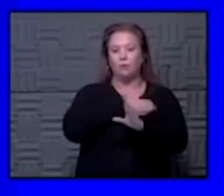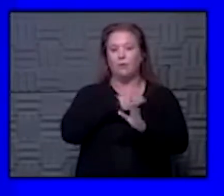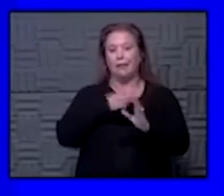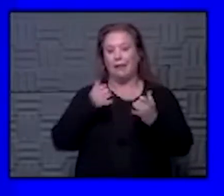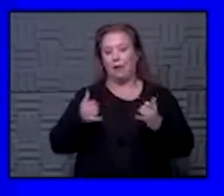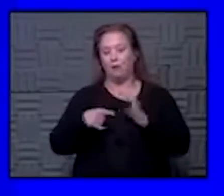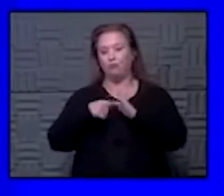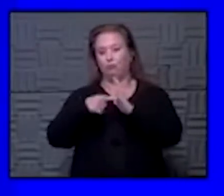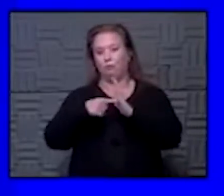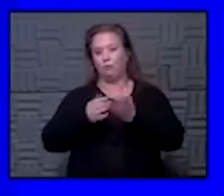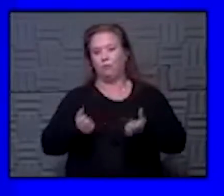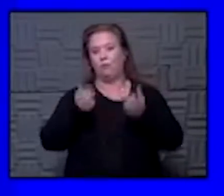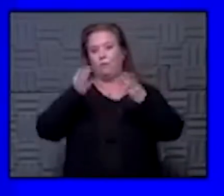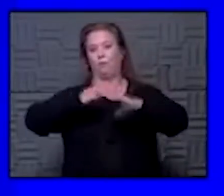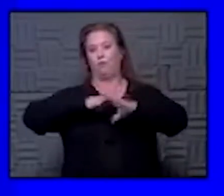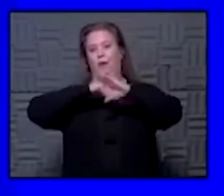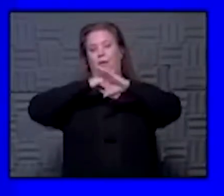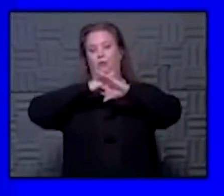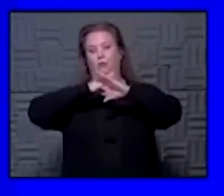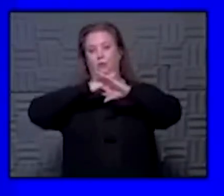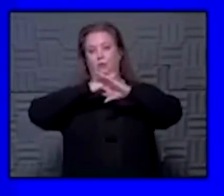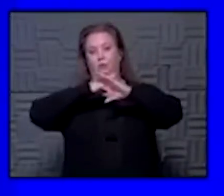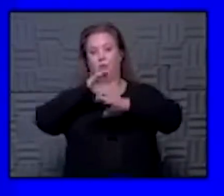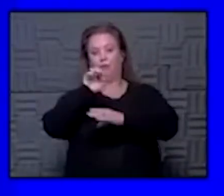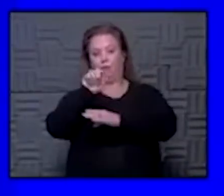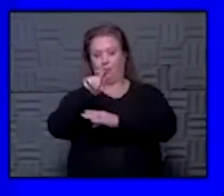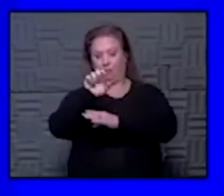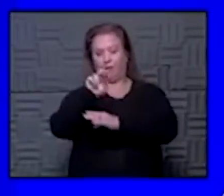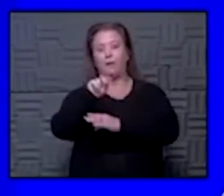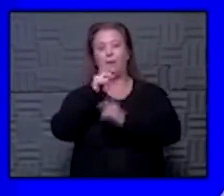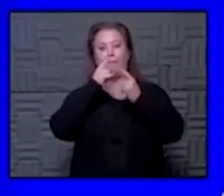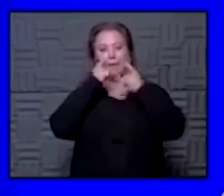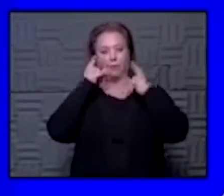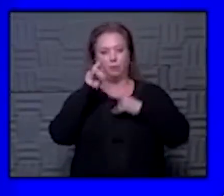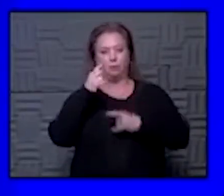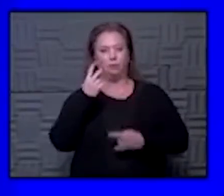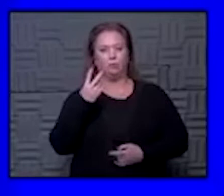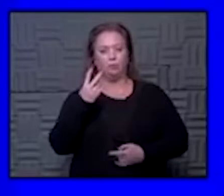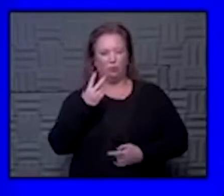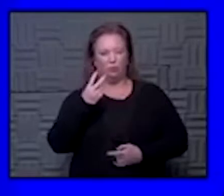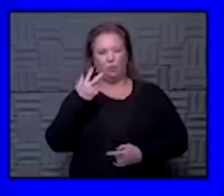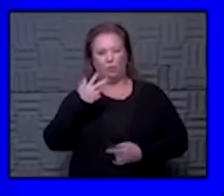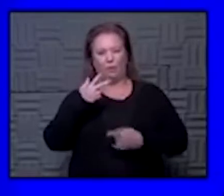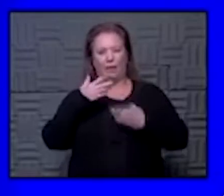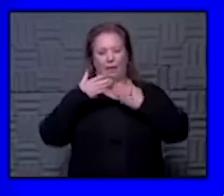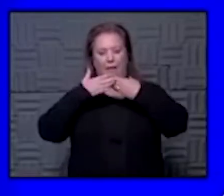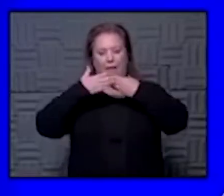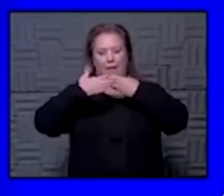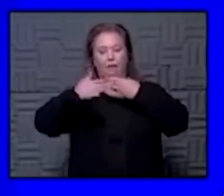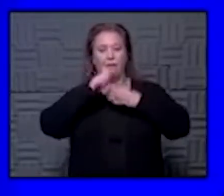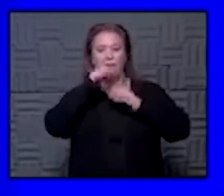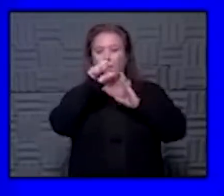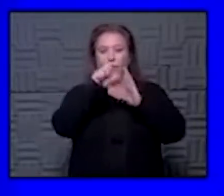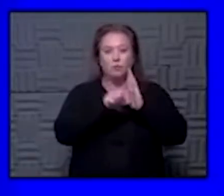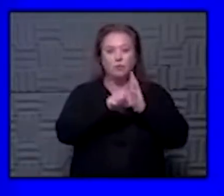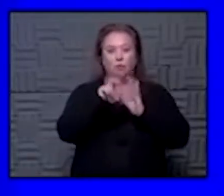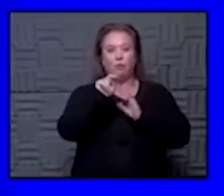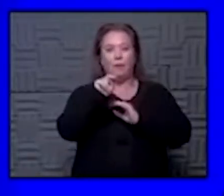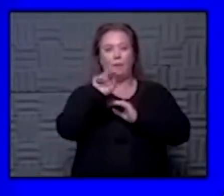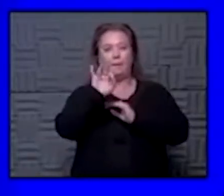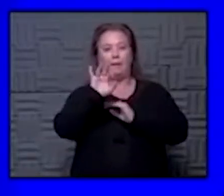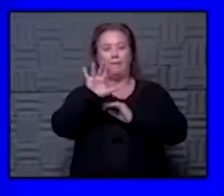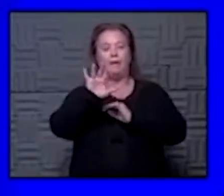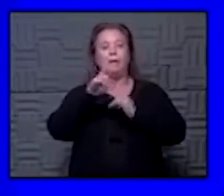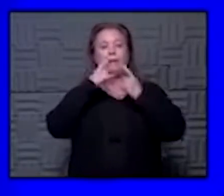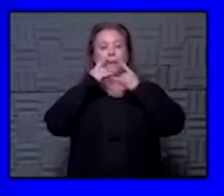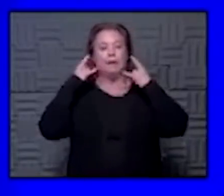offer some protection to the wearer, and that's even the cotton mask, the 2 or 3 layer cotton mask, not just the surgical mask or the N95.